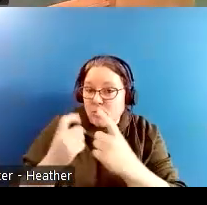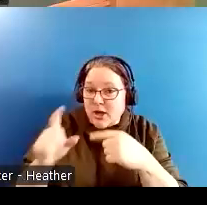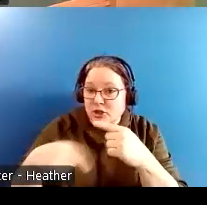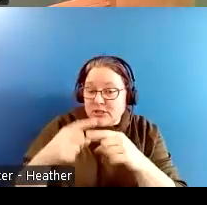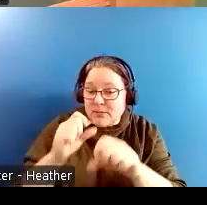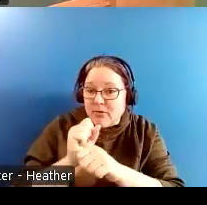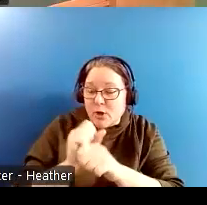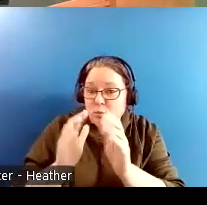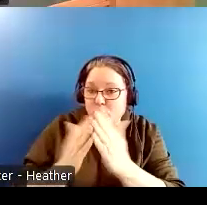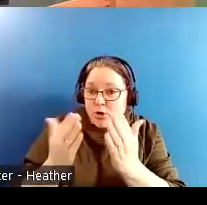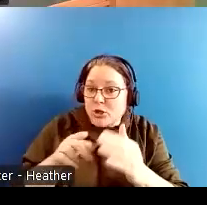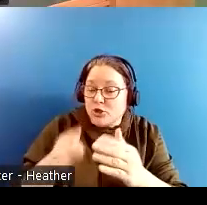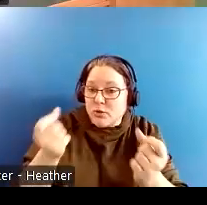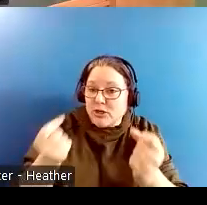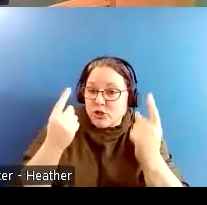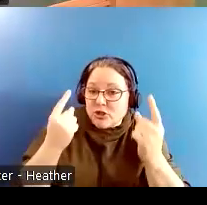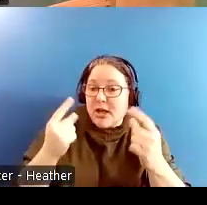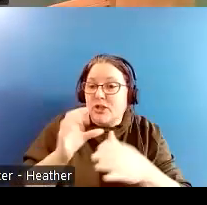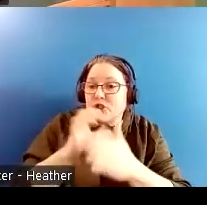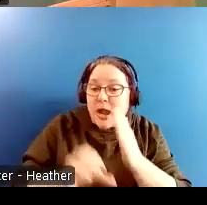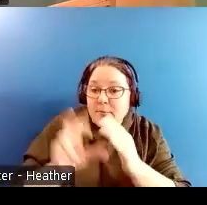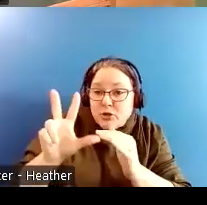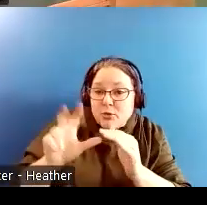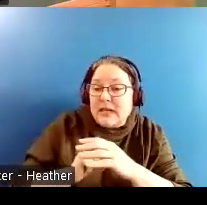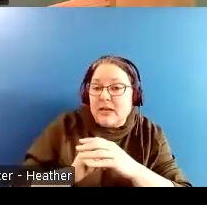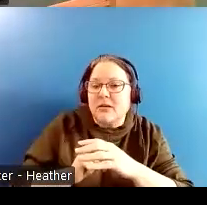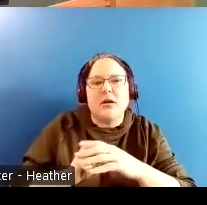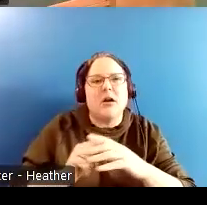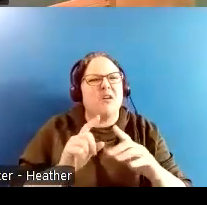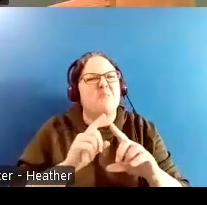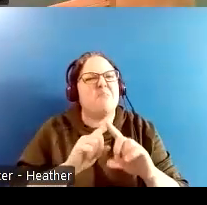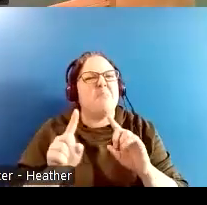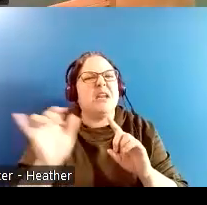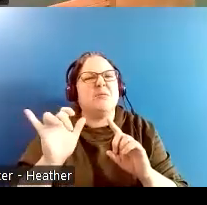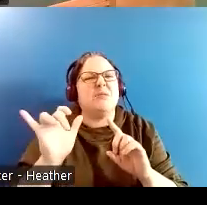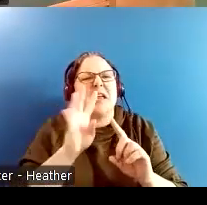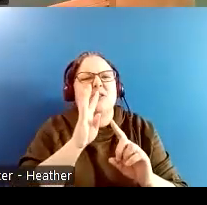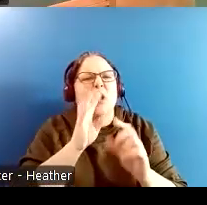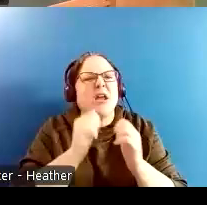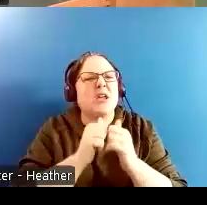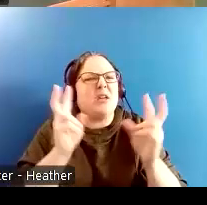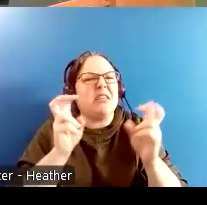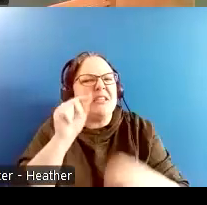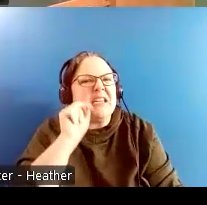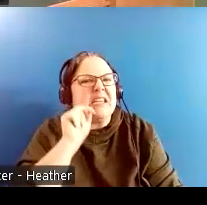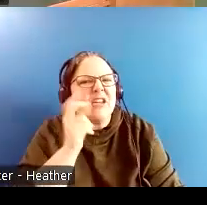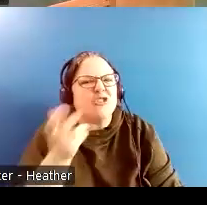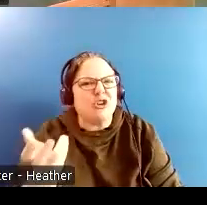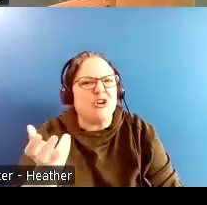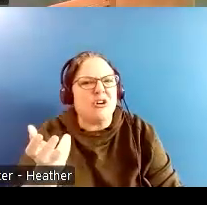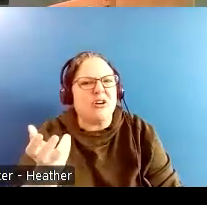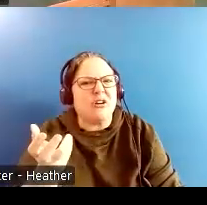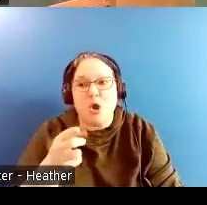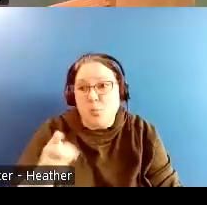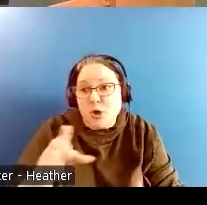they understand, chapter 3 or whatever? But it was a little bit like talking to your teenage kids around the table at dinner, like, what did you learn in